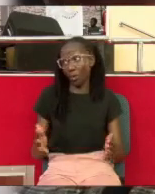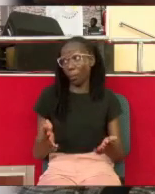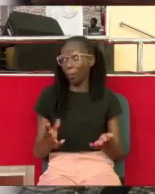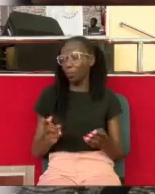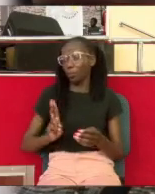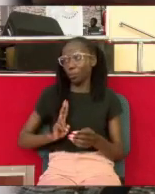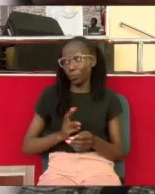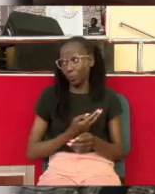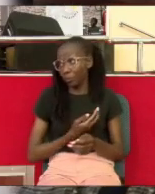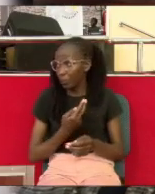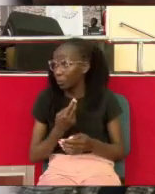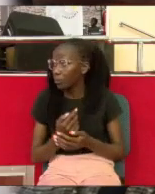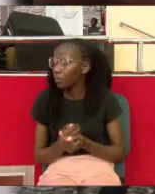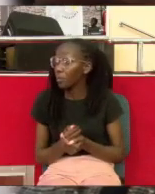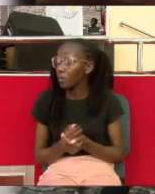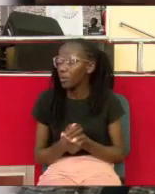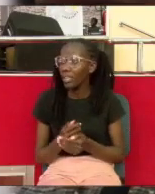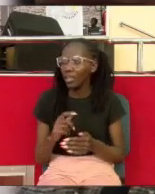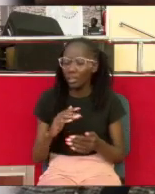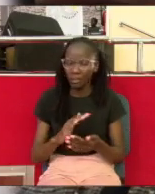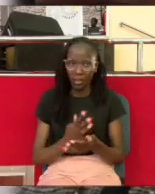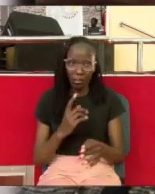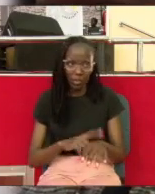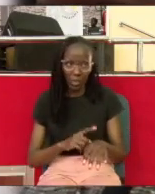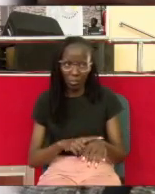we are not right before God.